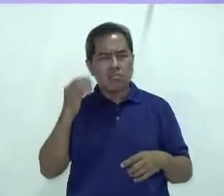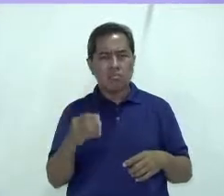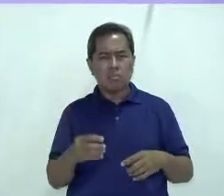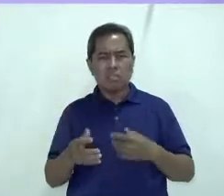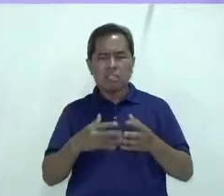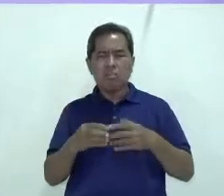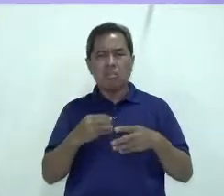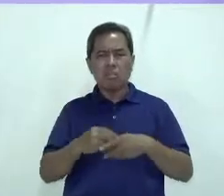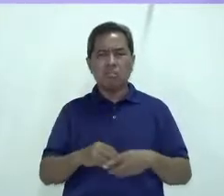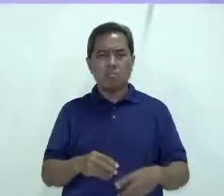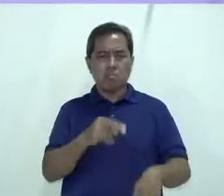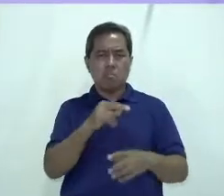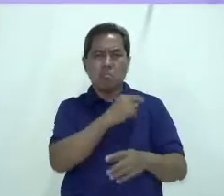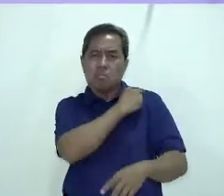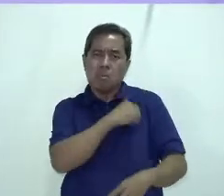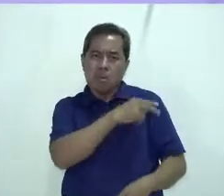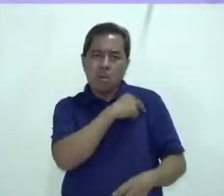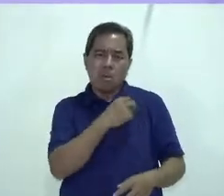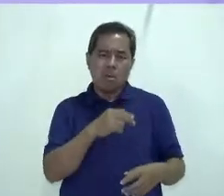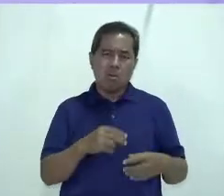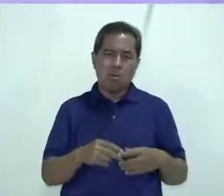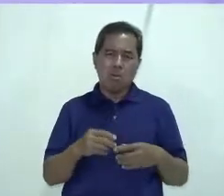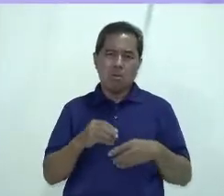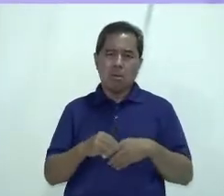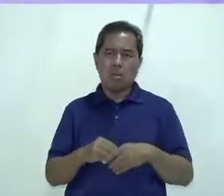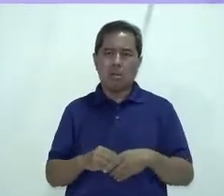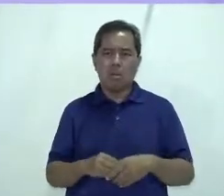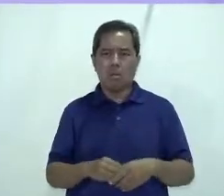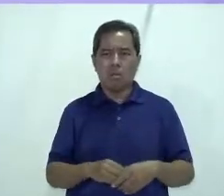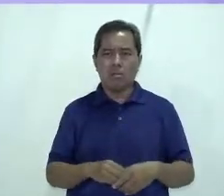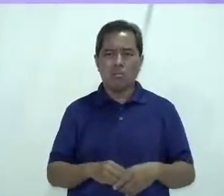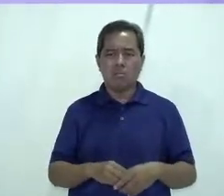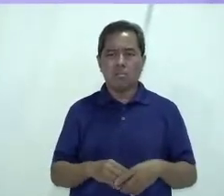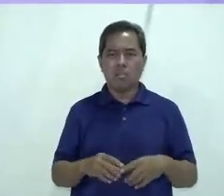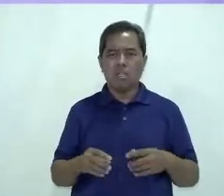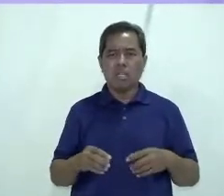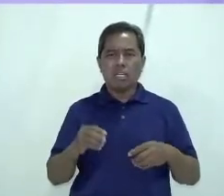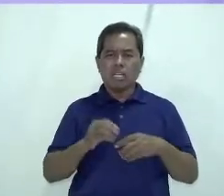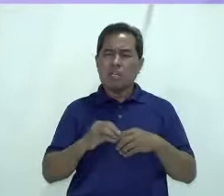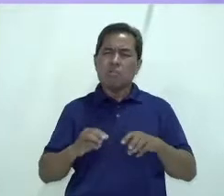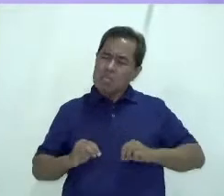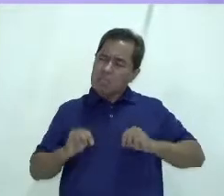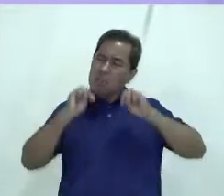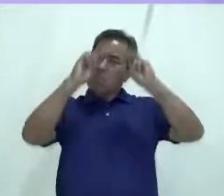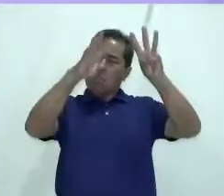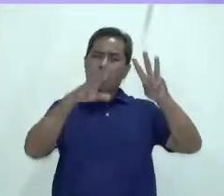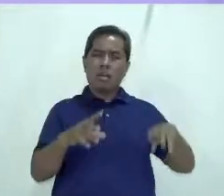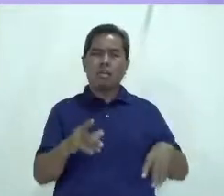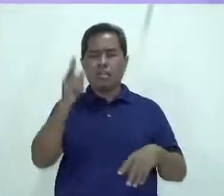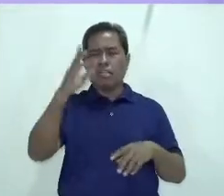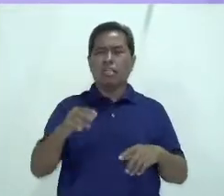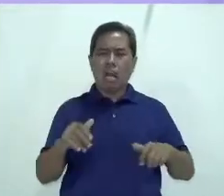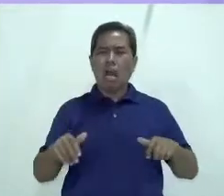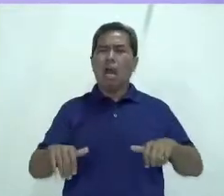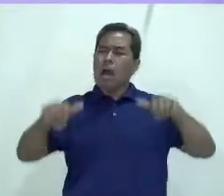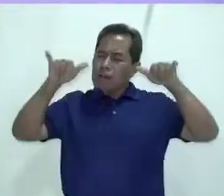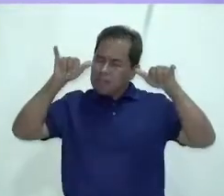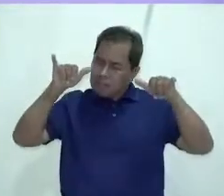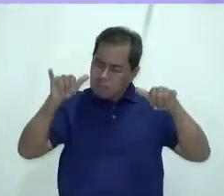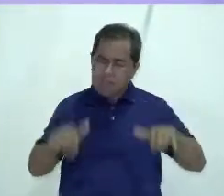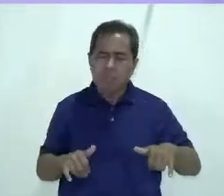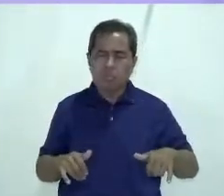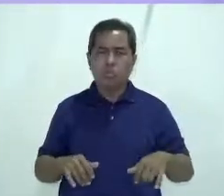whether you're in the mountaintop or the valley, God still is worthy to be praised and to be